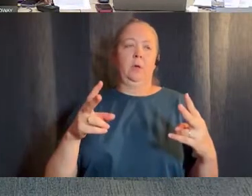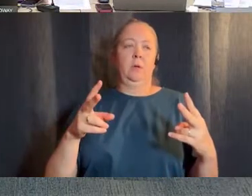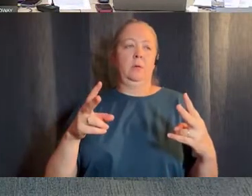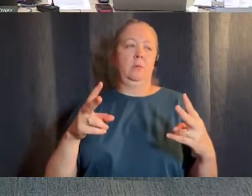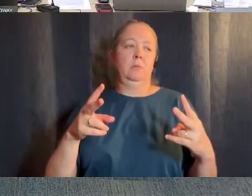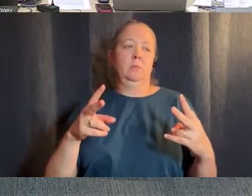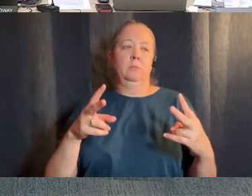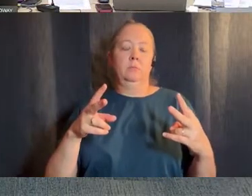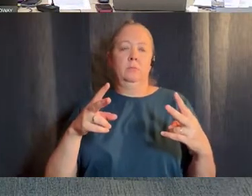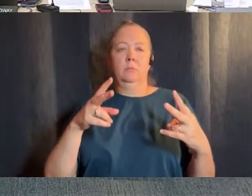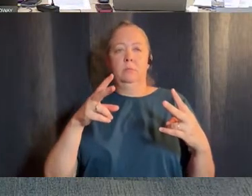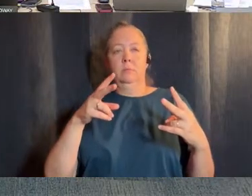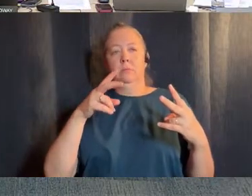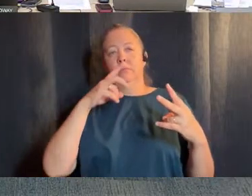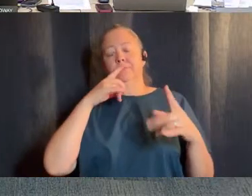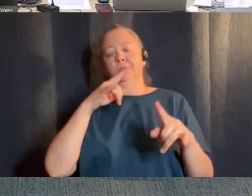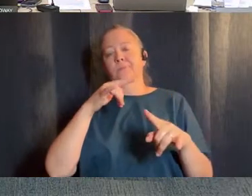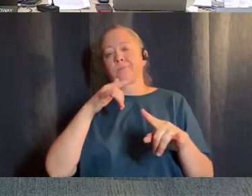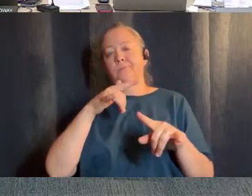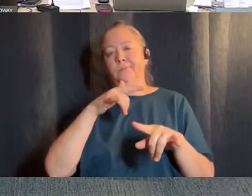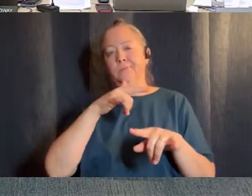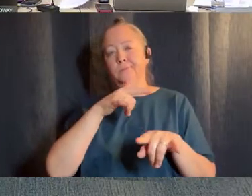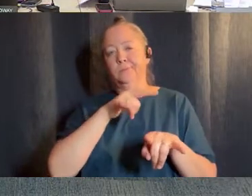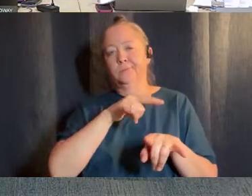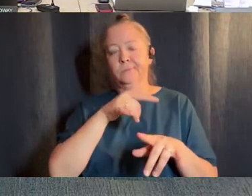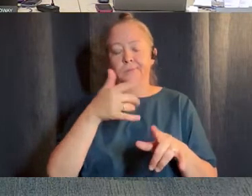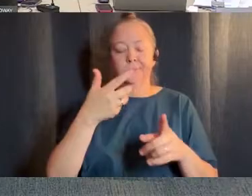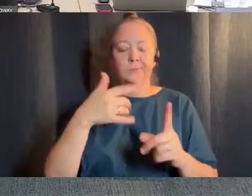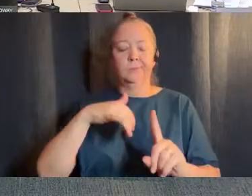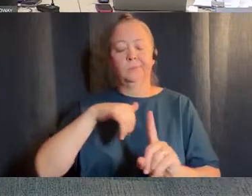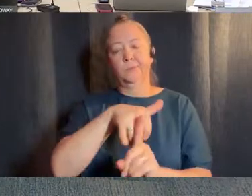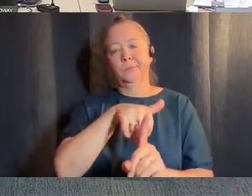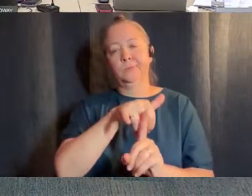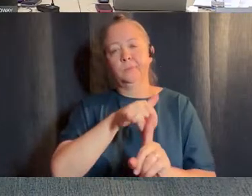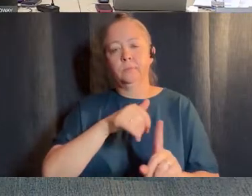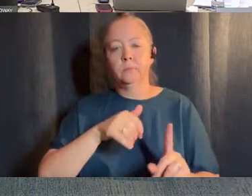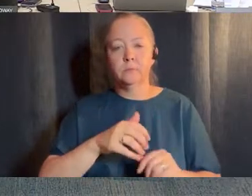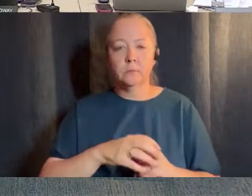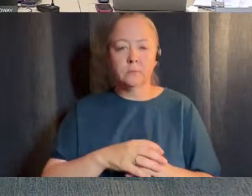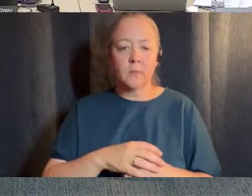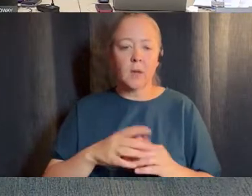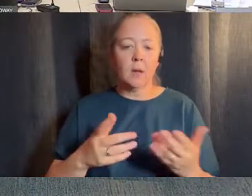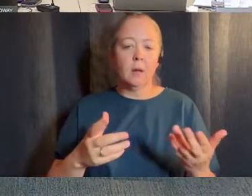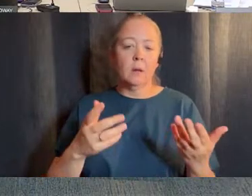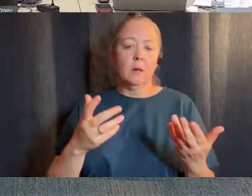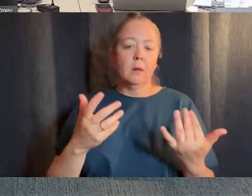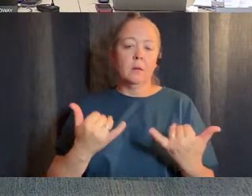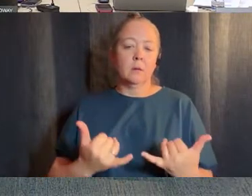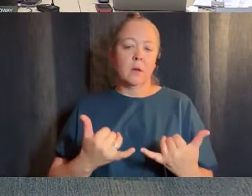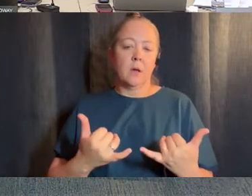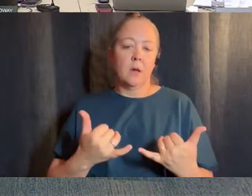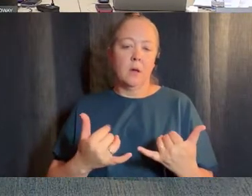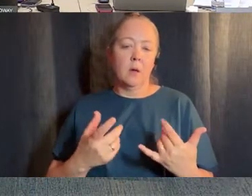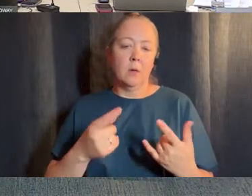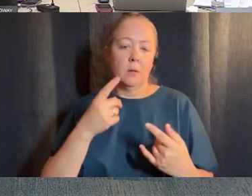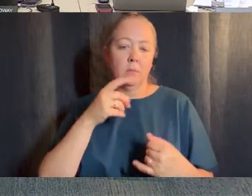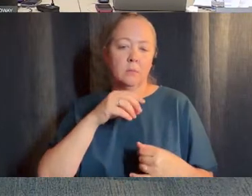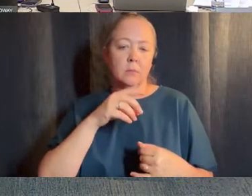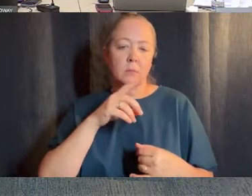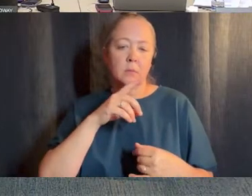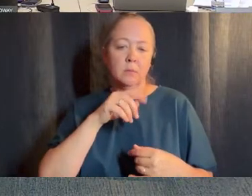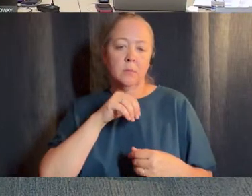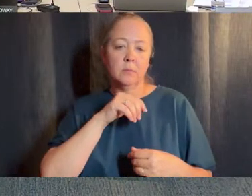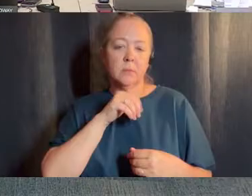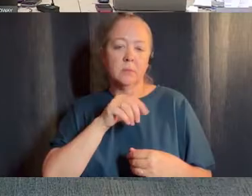the motivations for the comments and the actions of Councilmember LeGloaheck and Wade, but they seem very vindictive and extremely